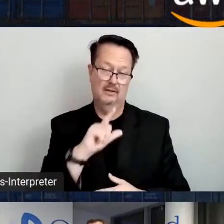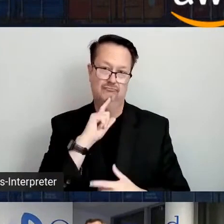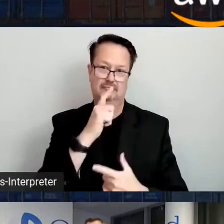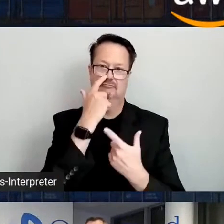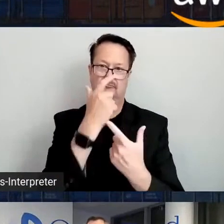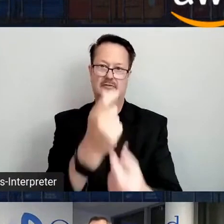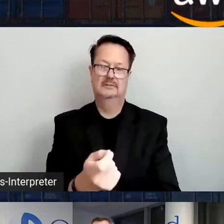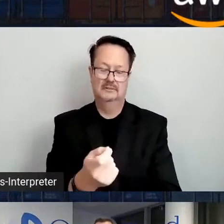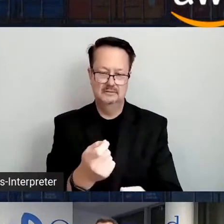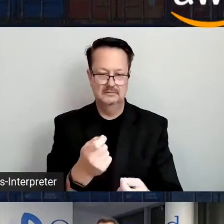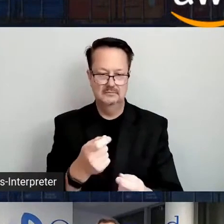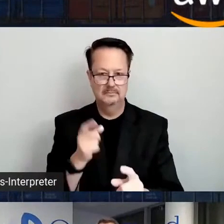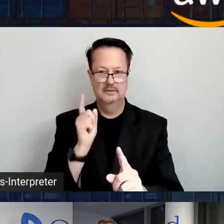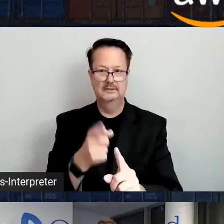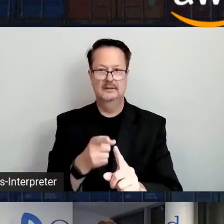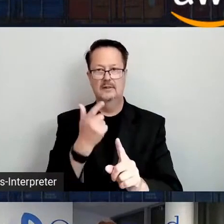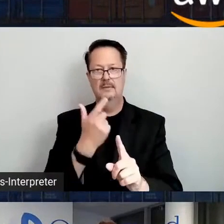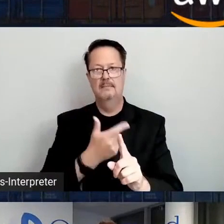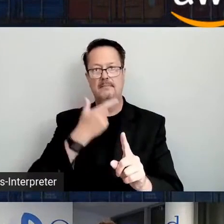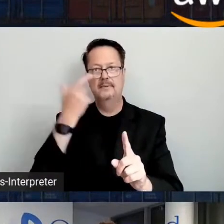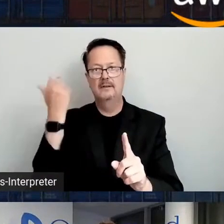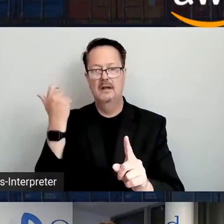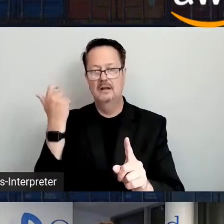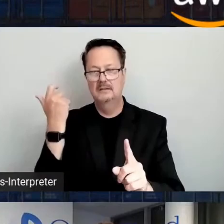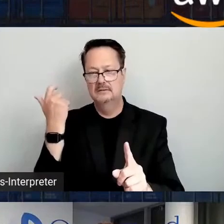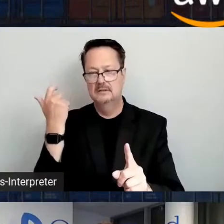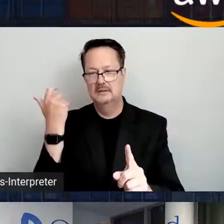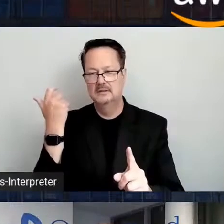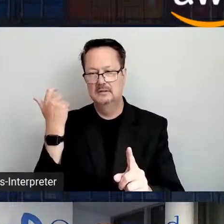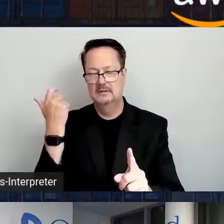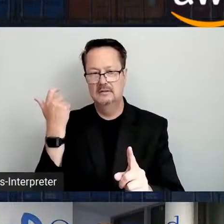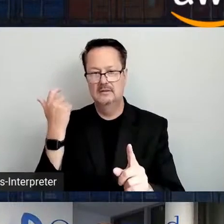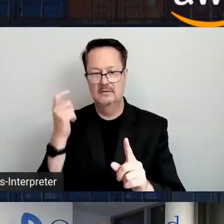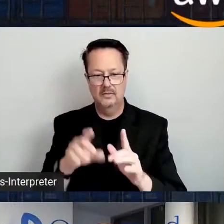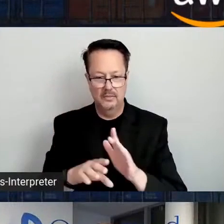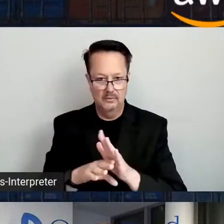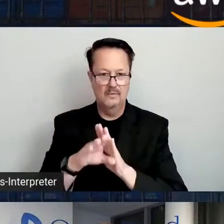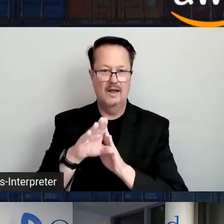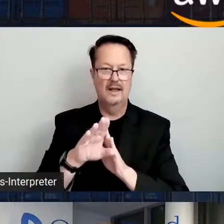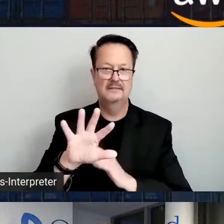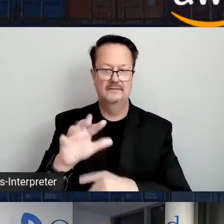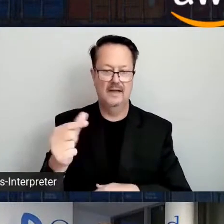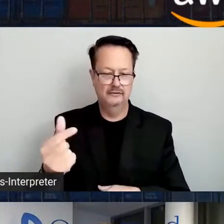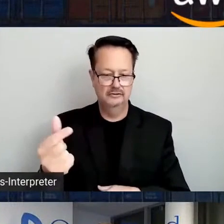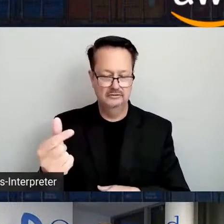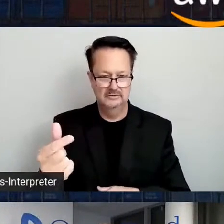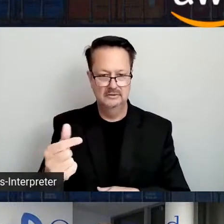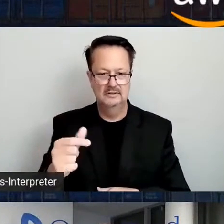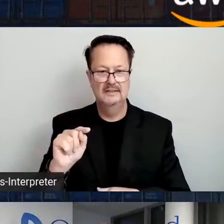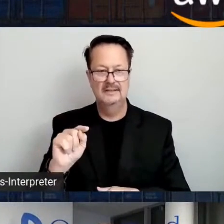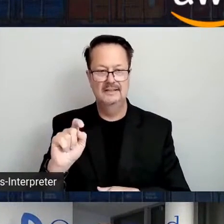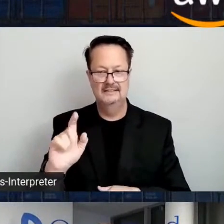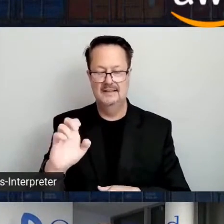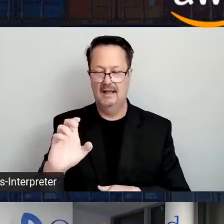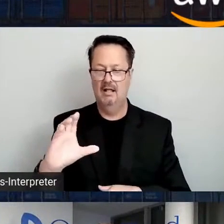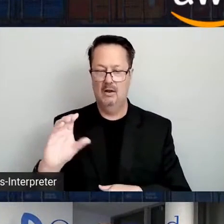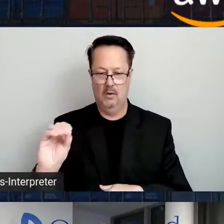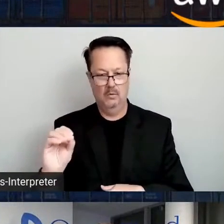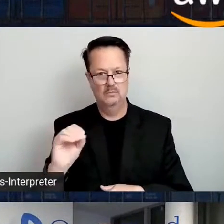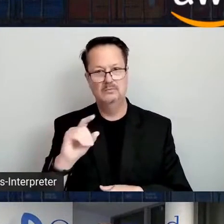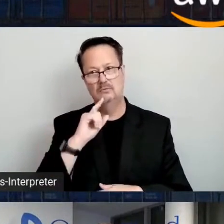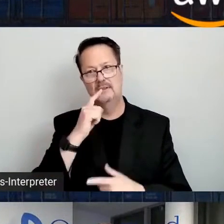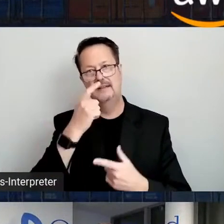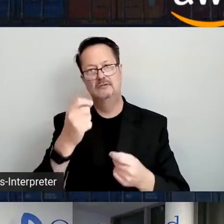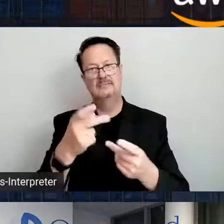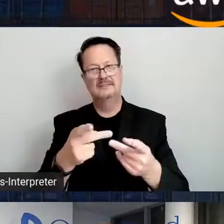interesting, particularly because of the rise of 5G. Because telcos are in a very interesting position because they